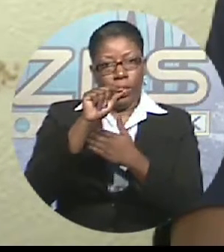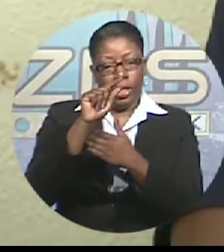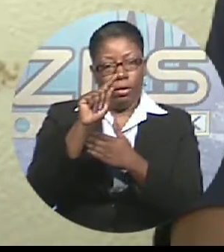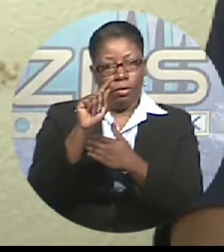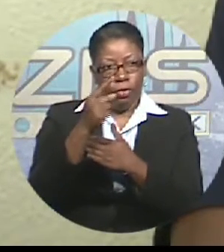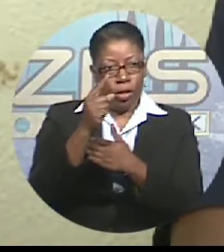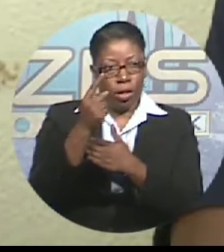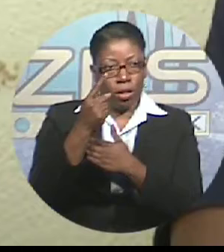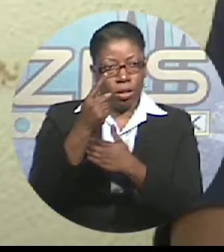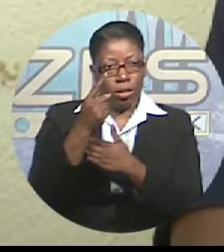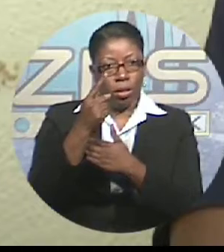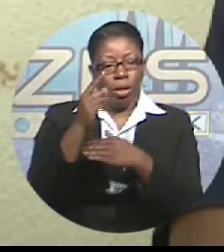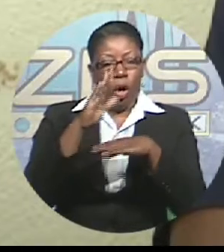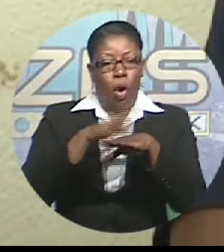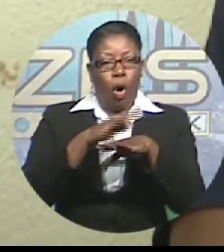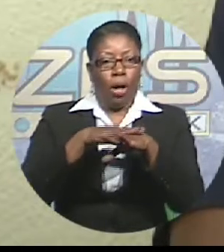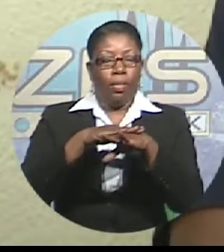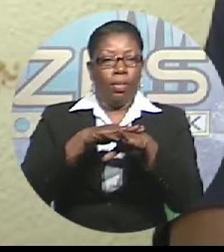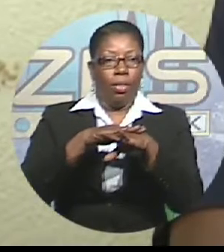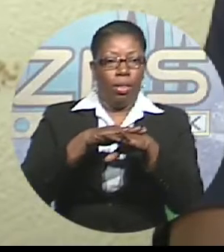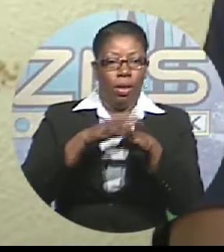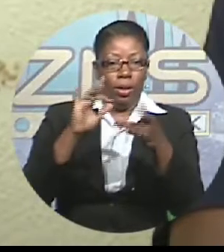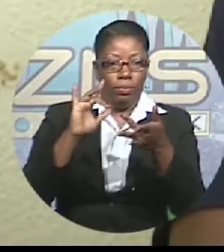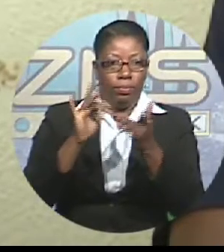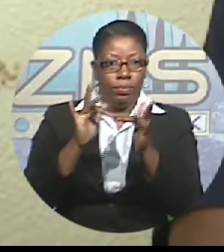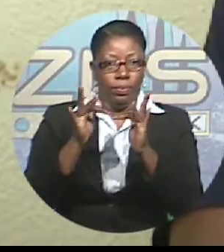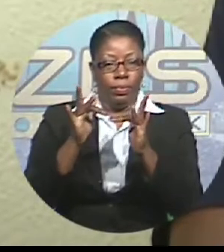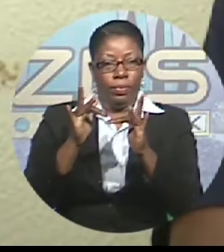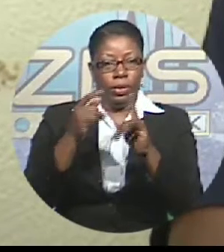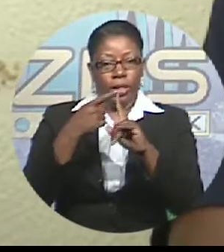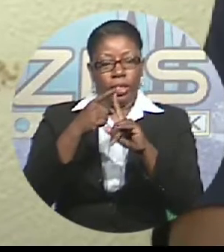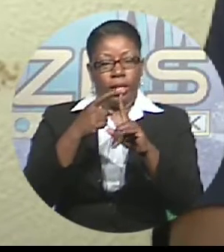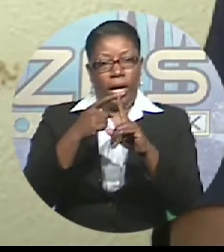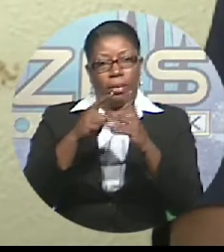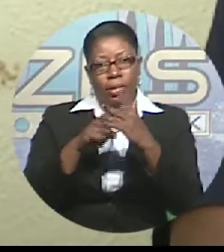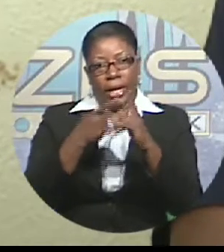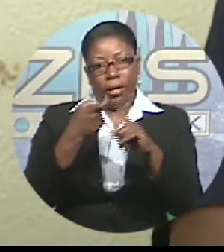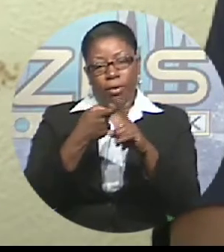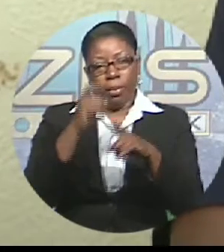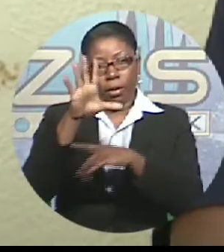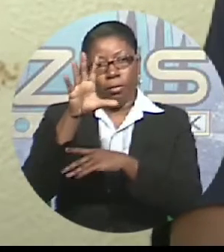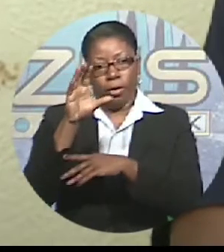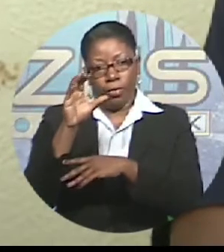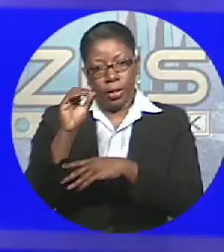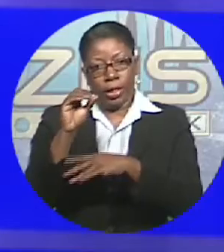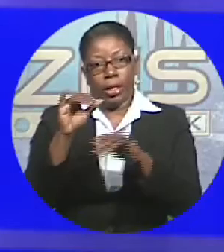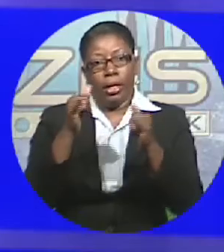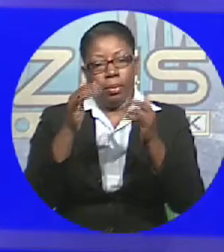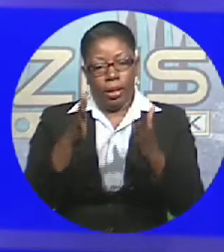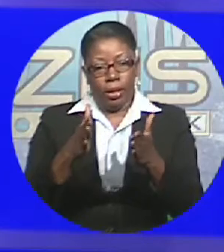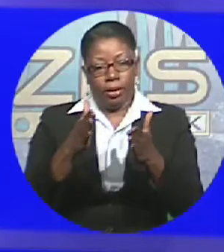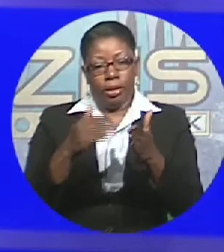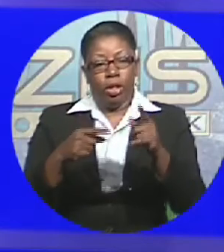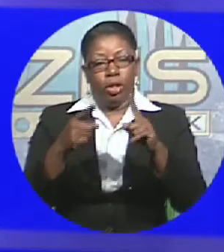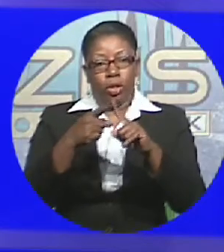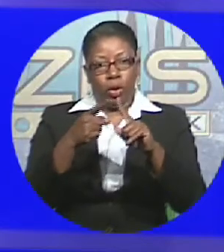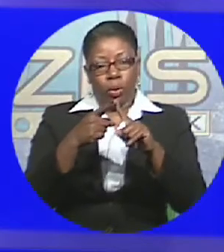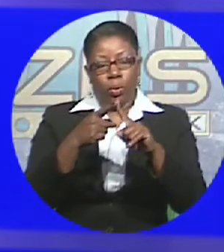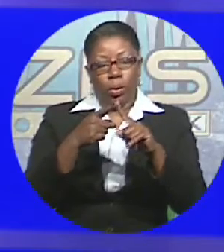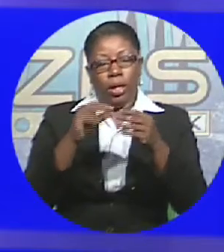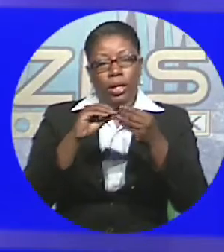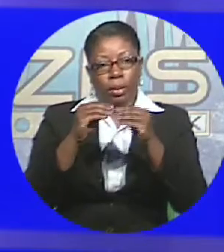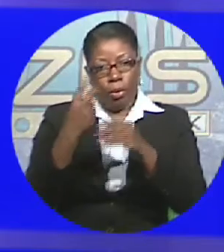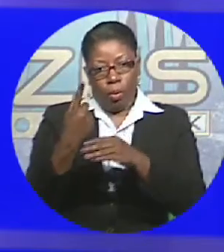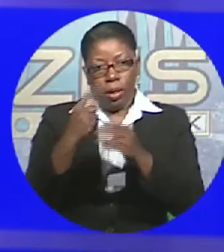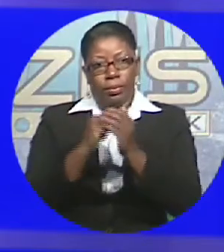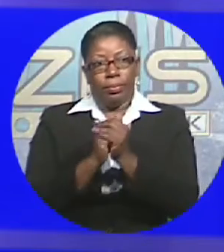day on our website, starting from the 50th ranked player until we get back to number 1. Now, of course, today is